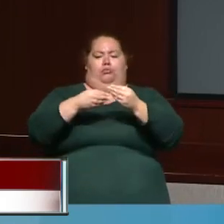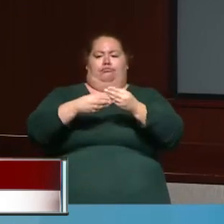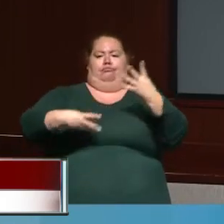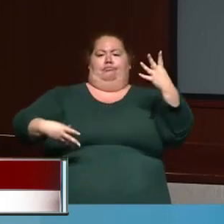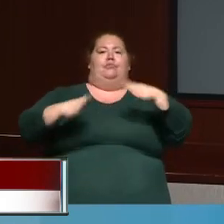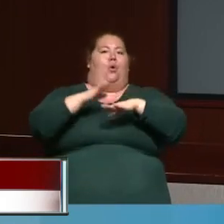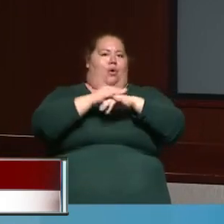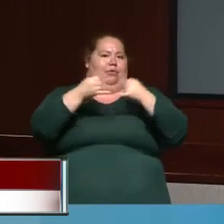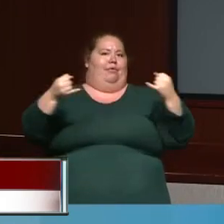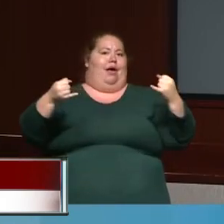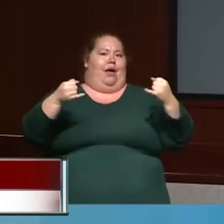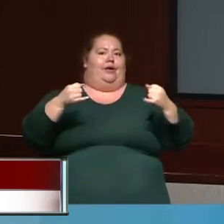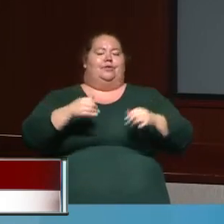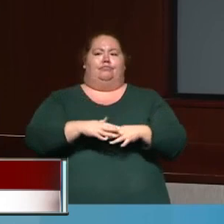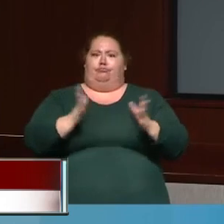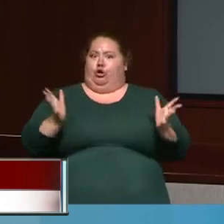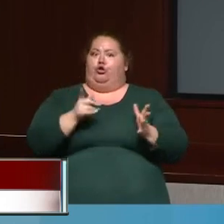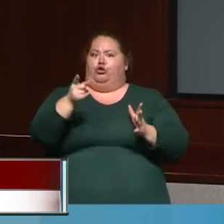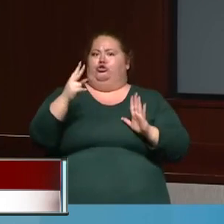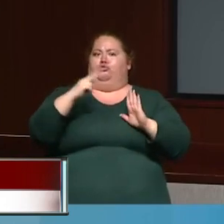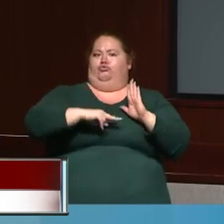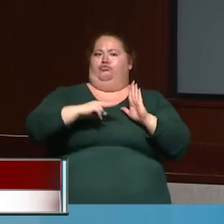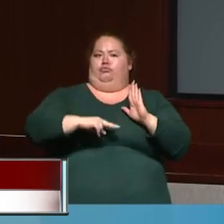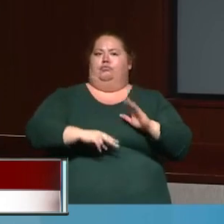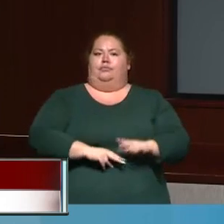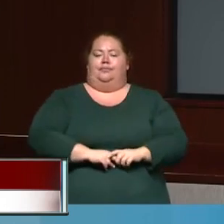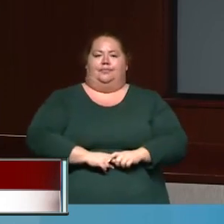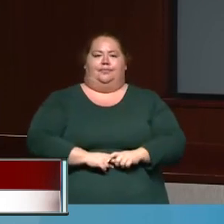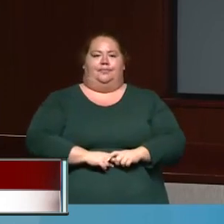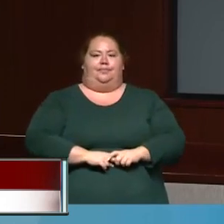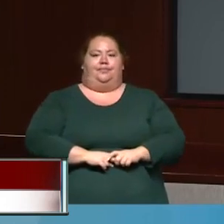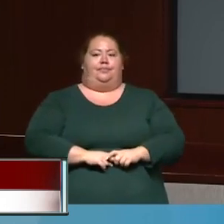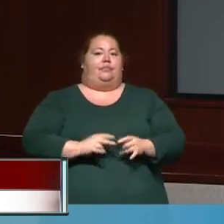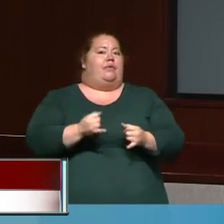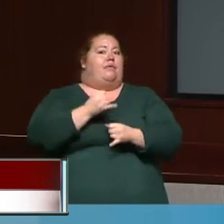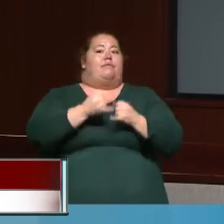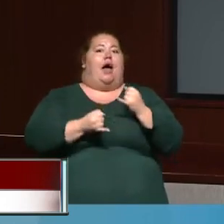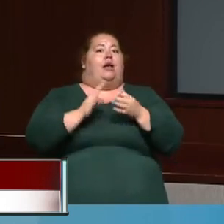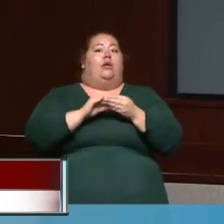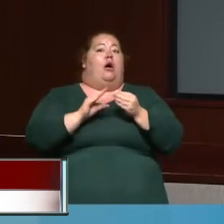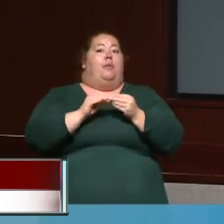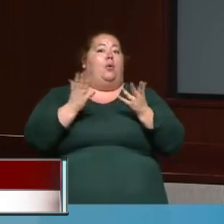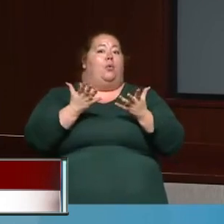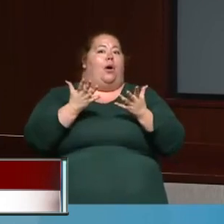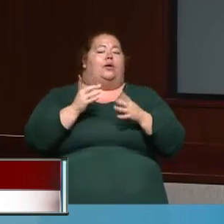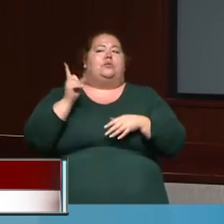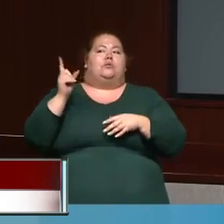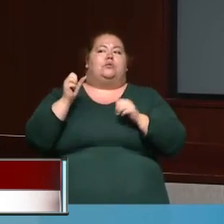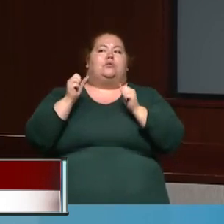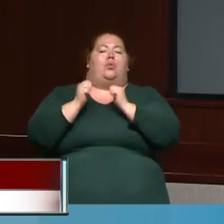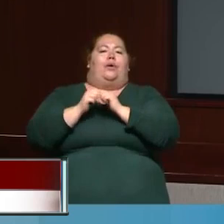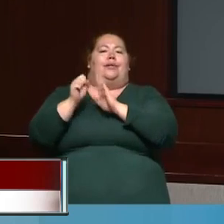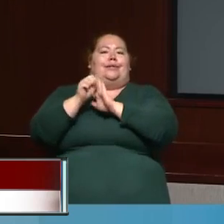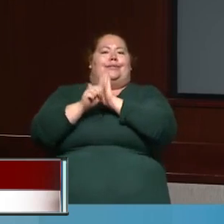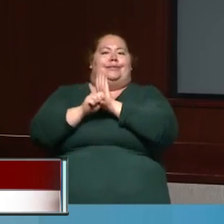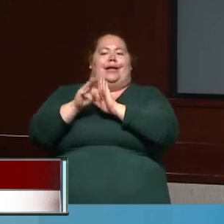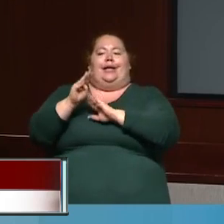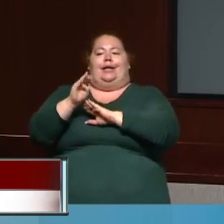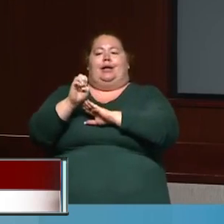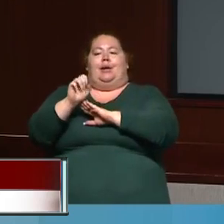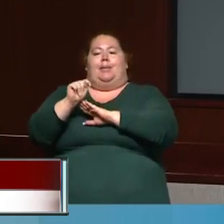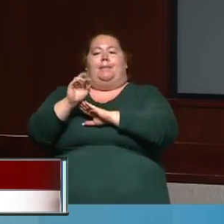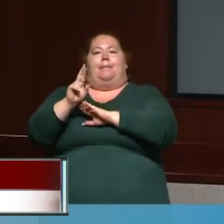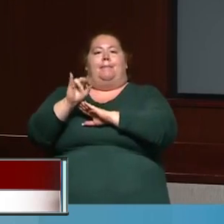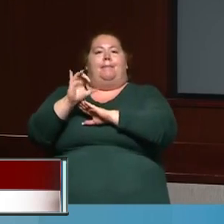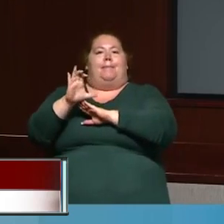at kerncounty.com. We encourage you to go there. Some final comments on state metrics. Ms. Kerrigan